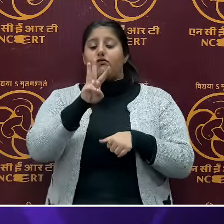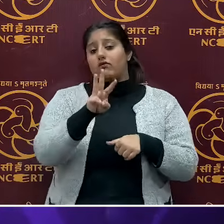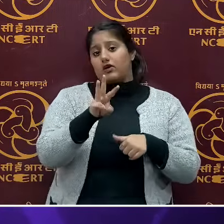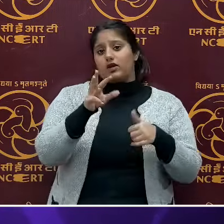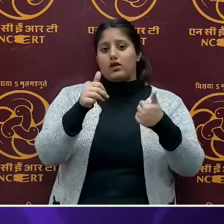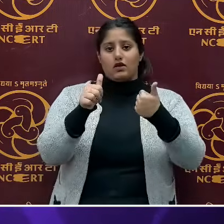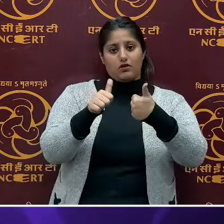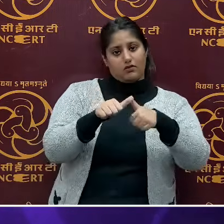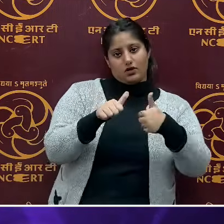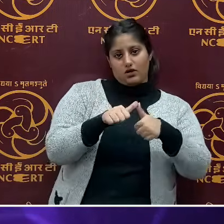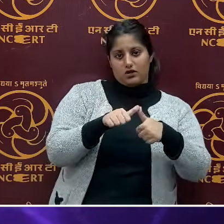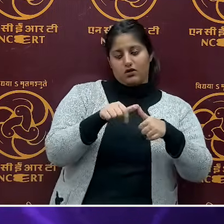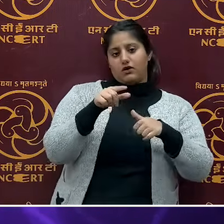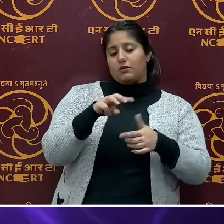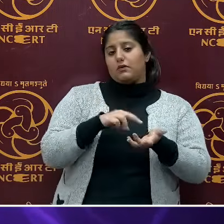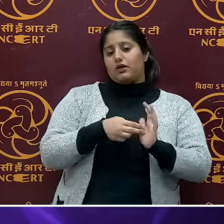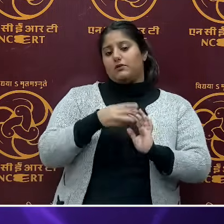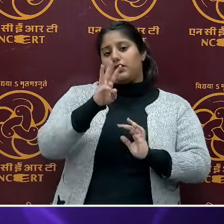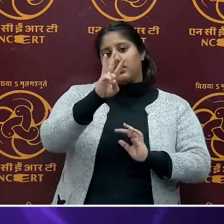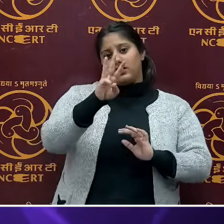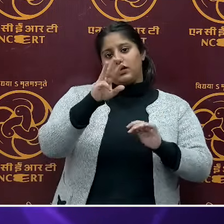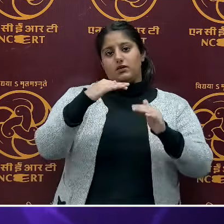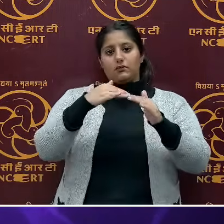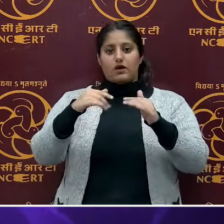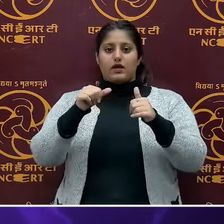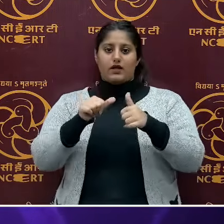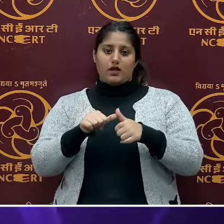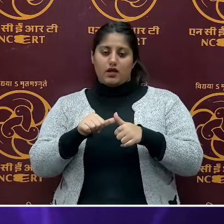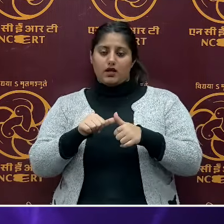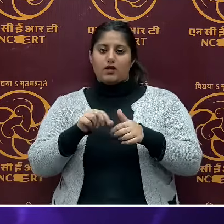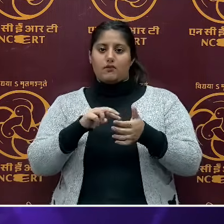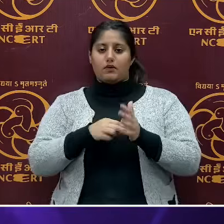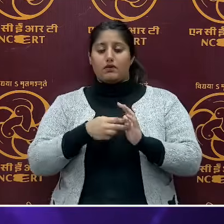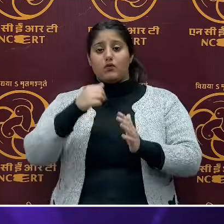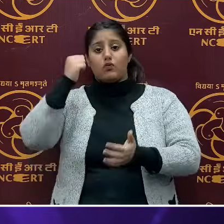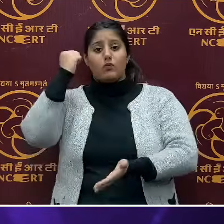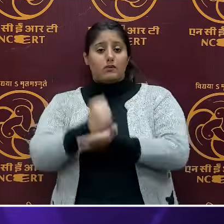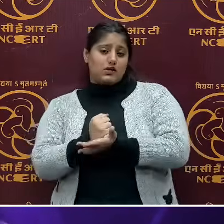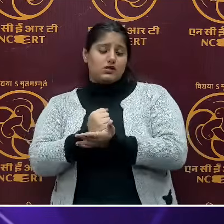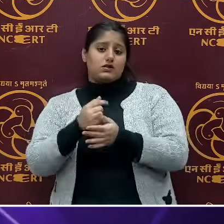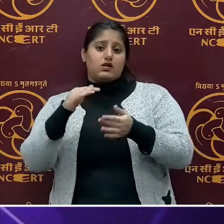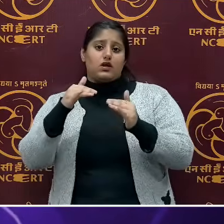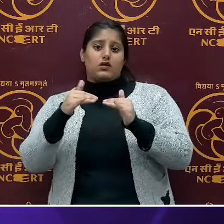3:A. That means 3 by A must be equal to